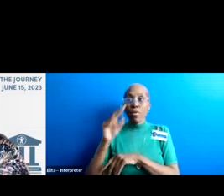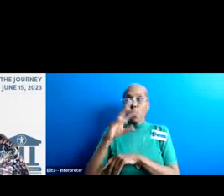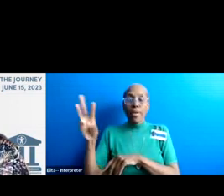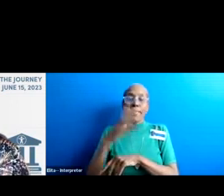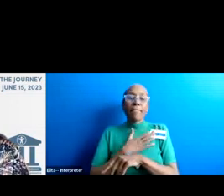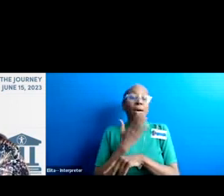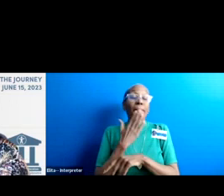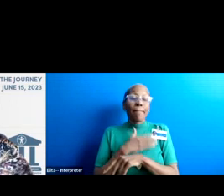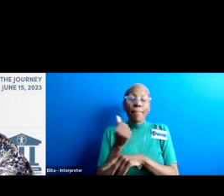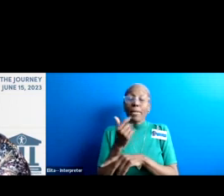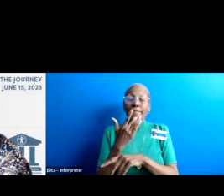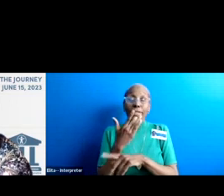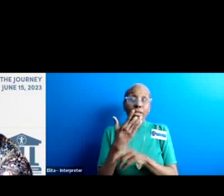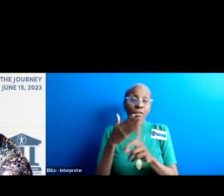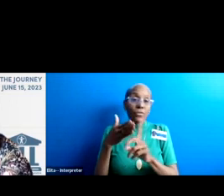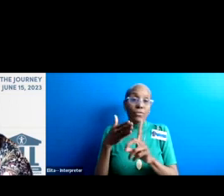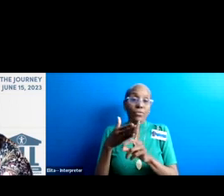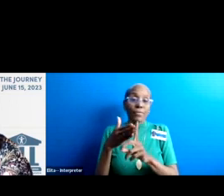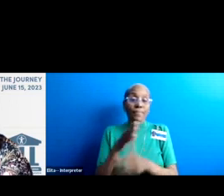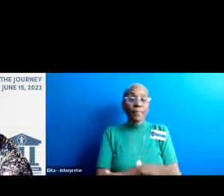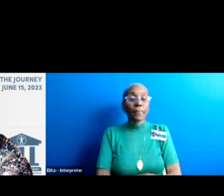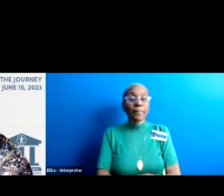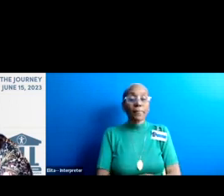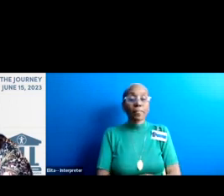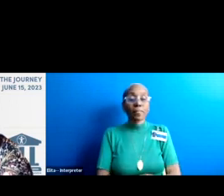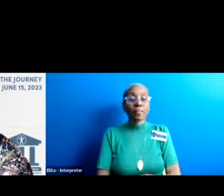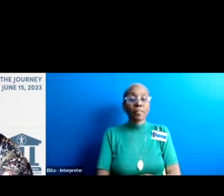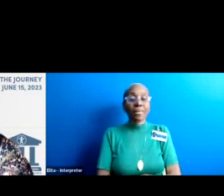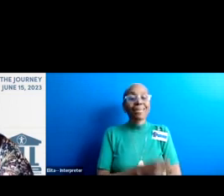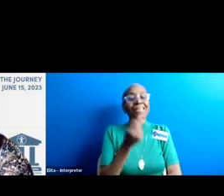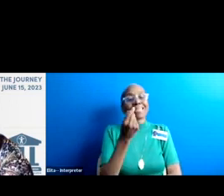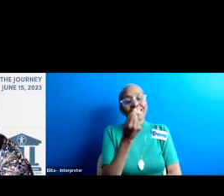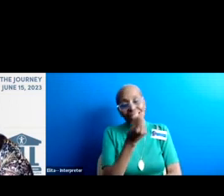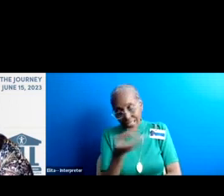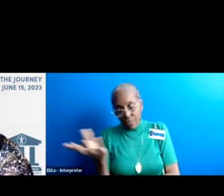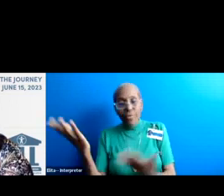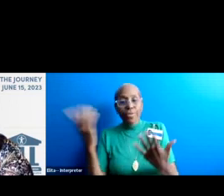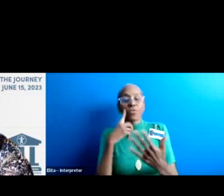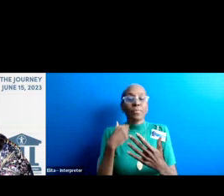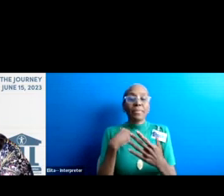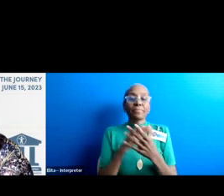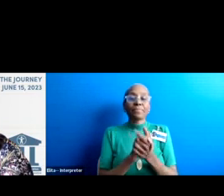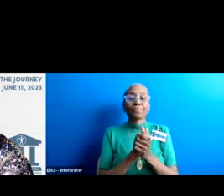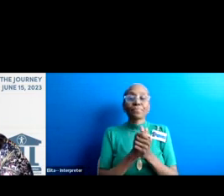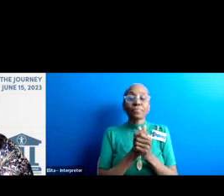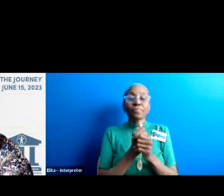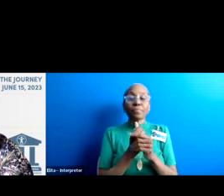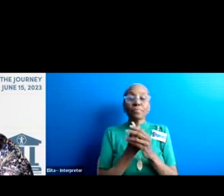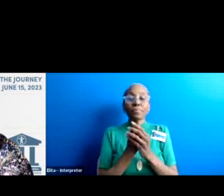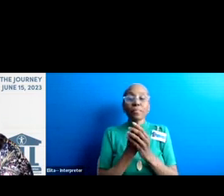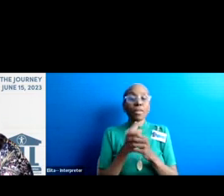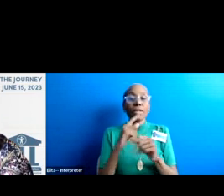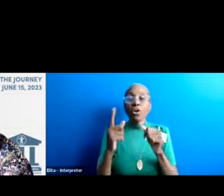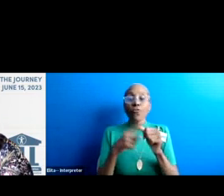favorites. So it does several things for me. Now, when I